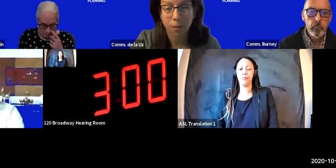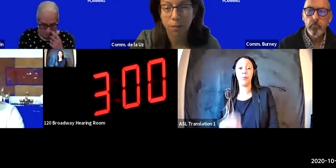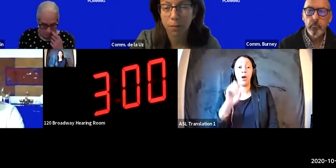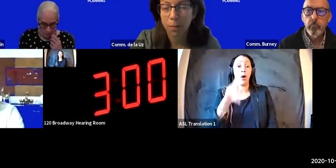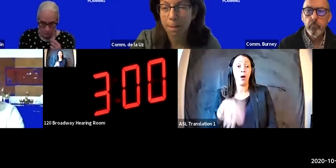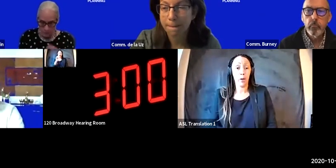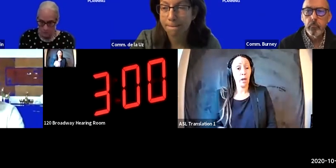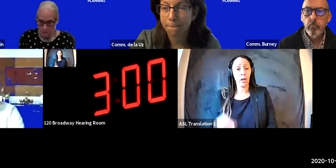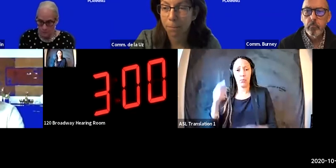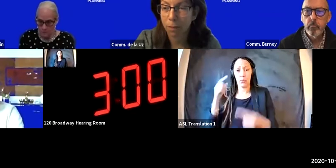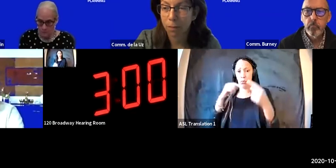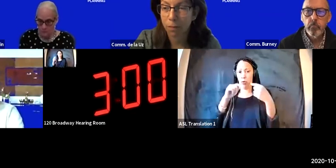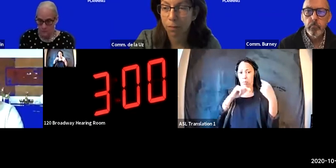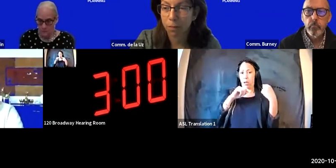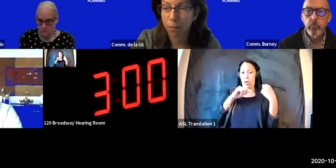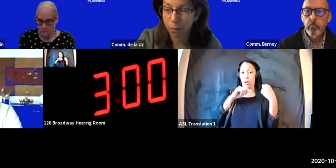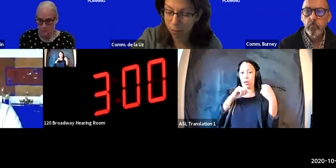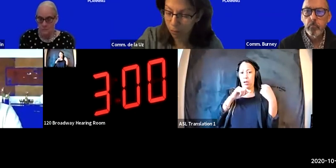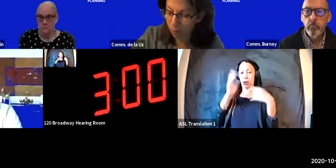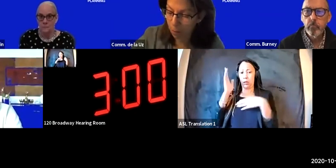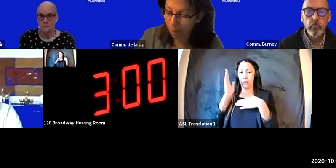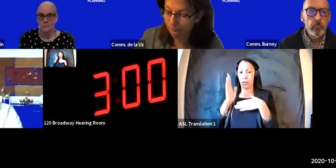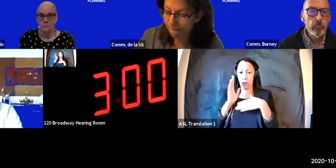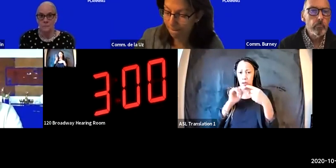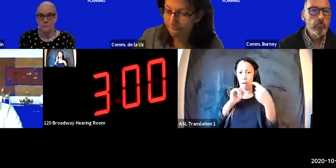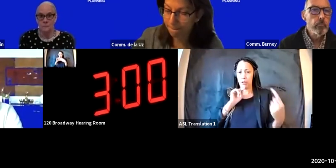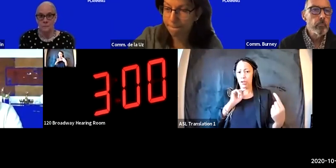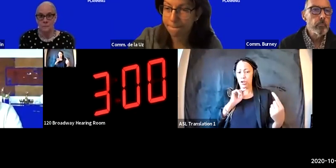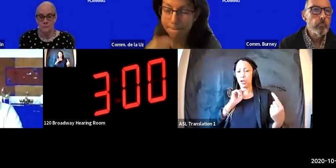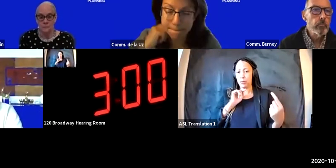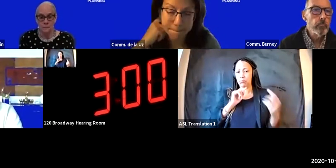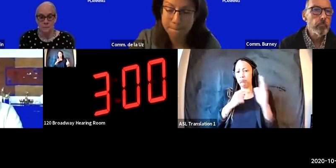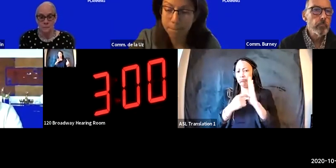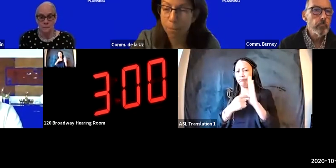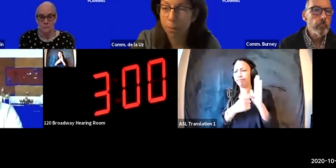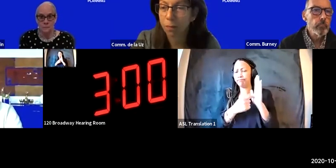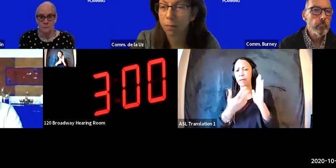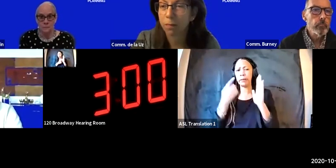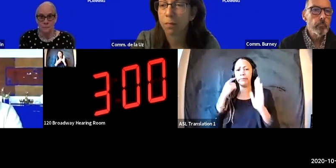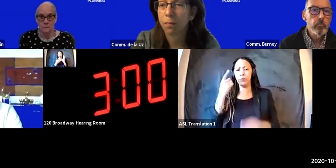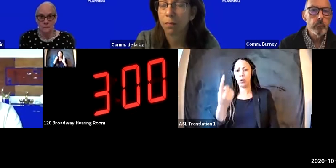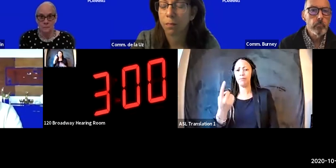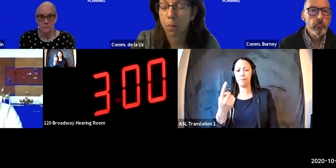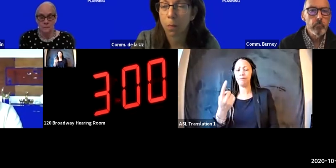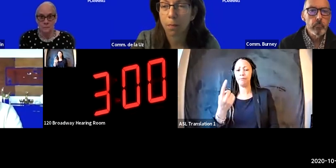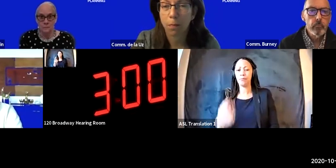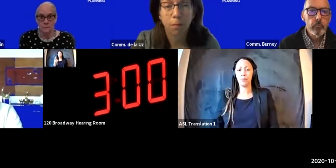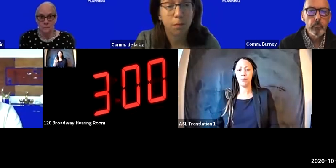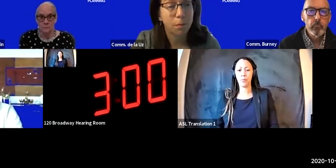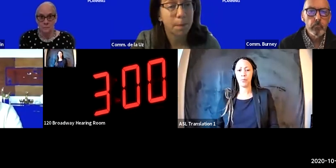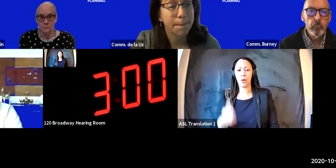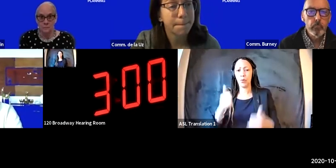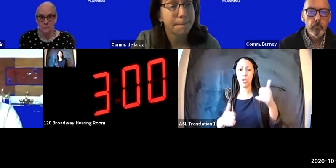go back to speakers in opposition, of which there appears to be one, which means we're at the near the end of